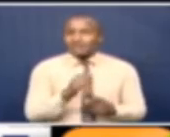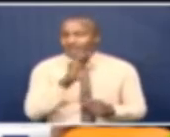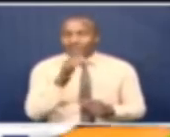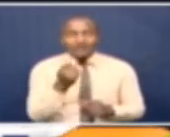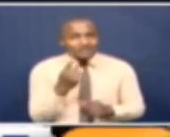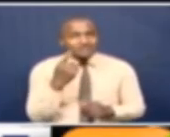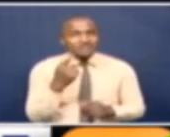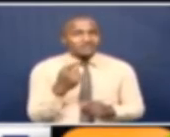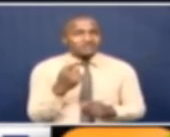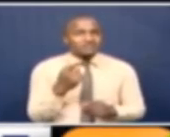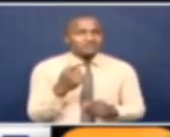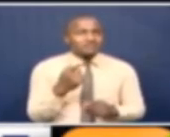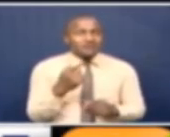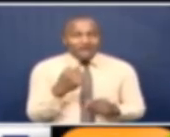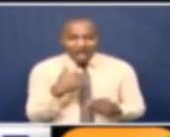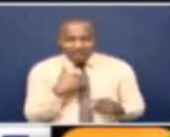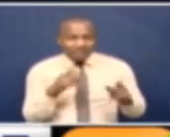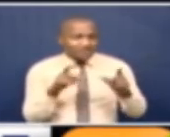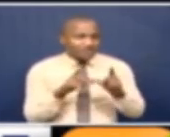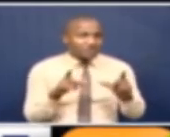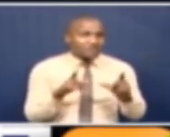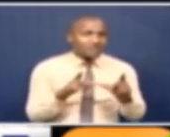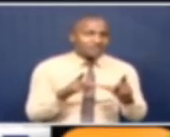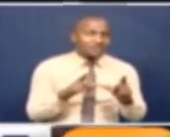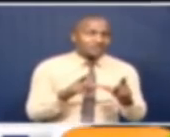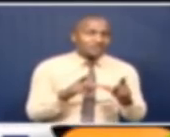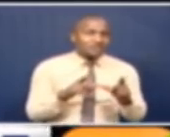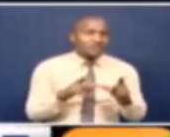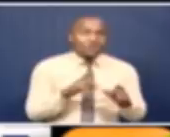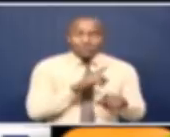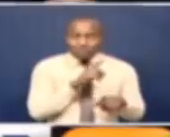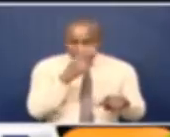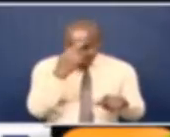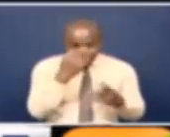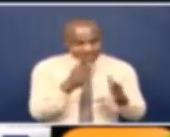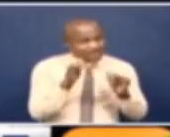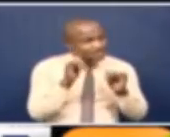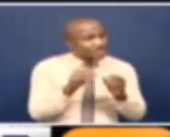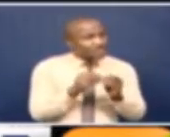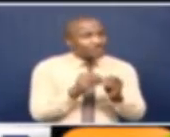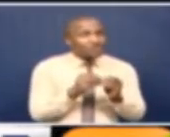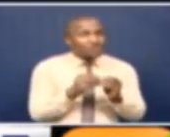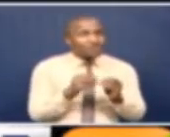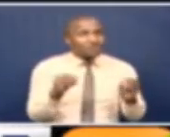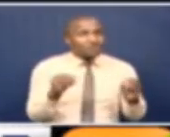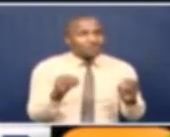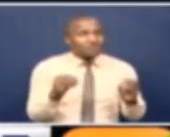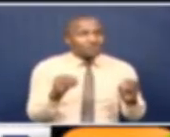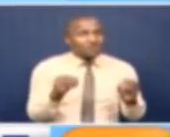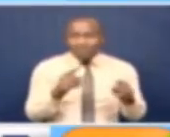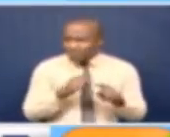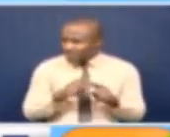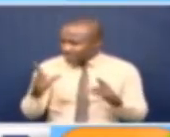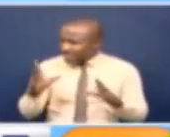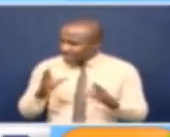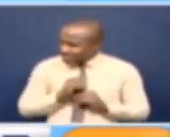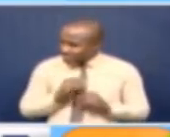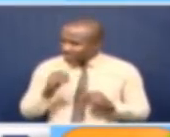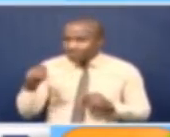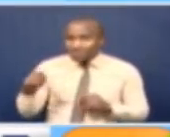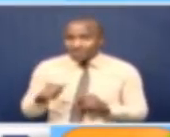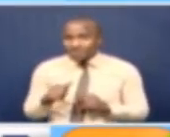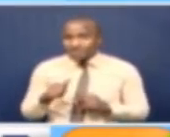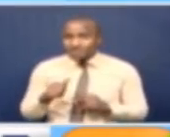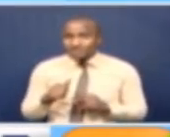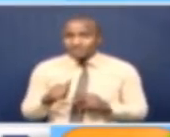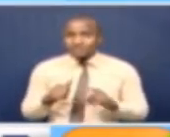of having a title deed. So when the Maasai have stayed there all this period of time... But they must have accepted some kind of payment, if I'm not mistaken. It was